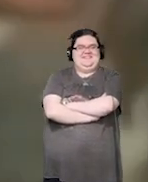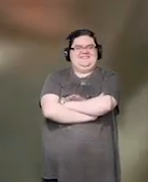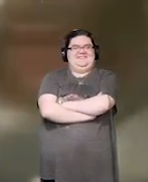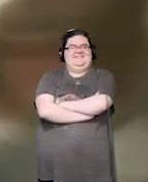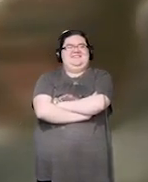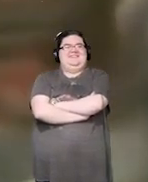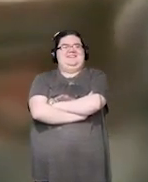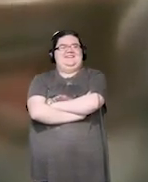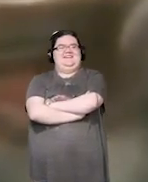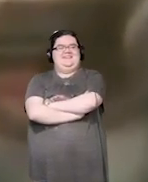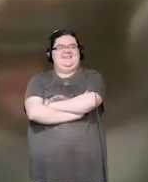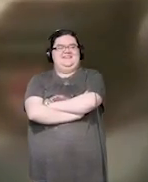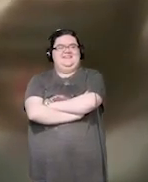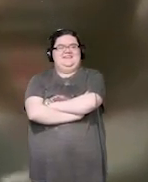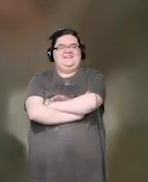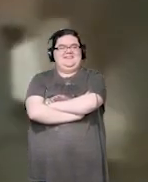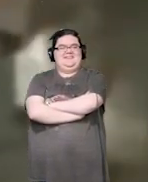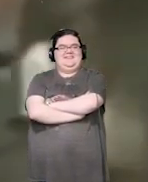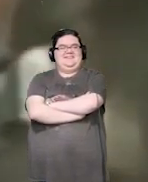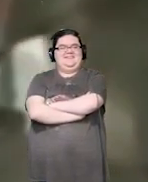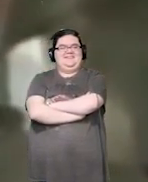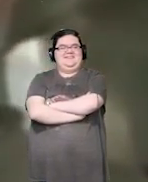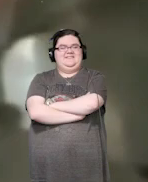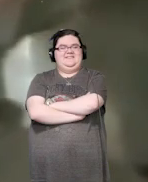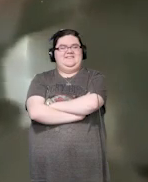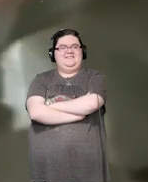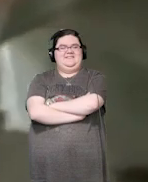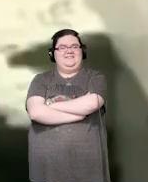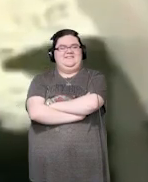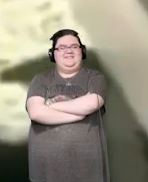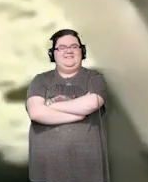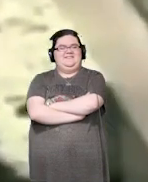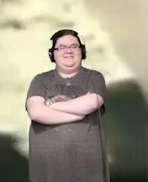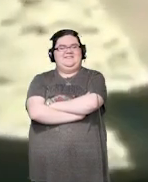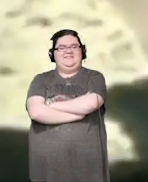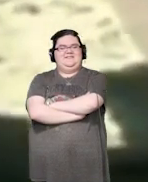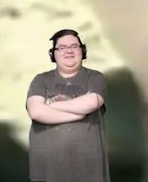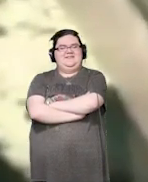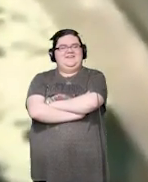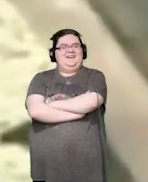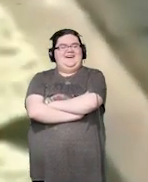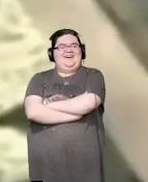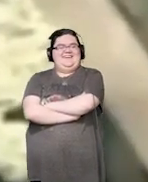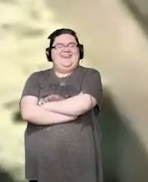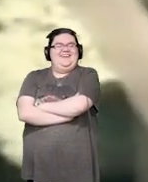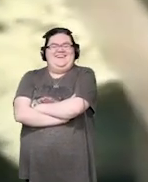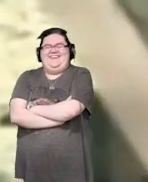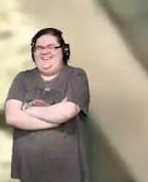Elves and reindeer. Which one are you? I'm an elf. My job is to mold them.